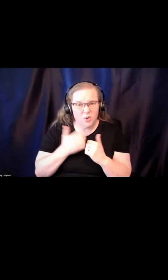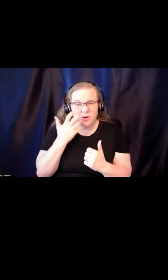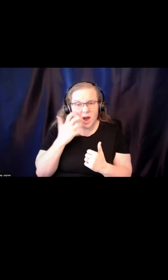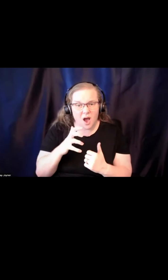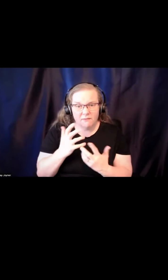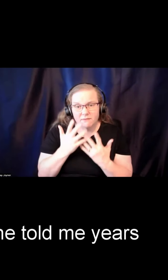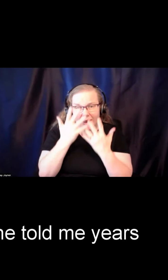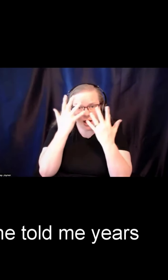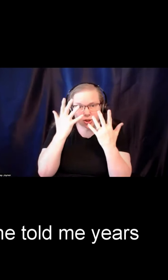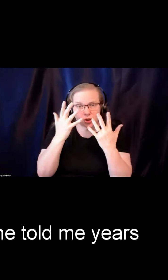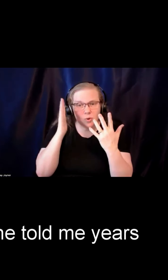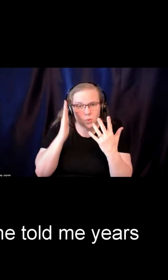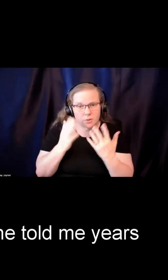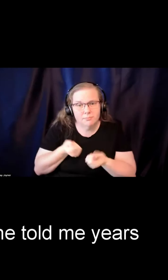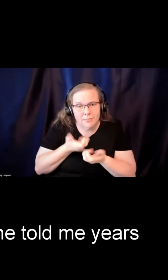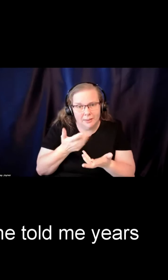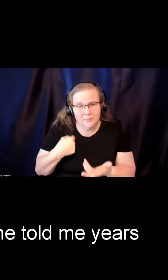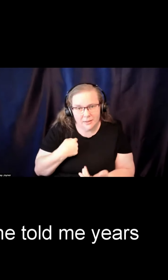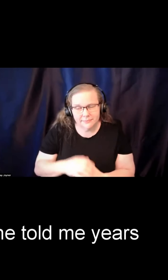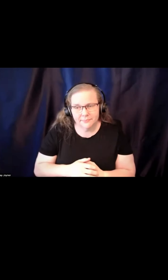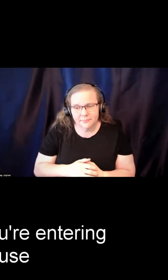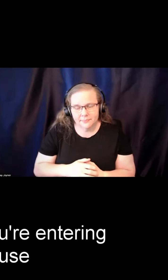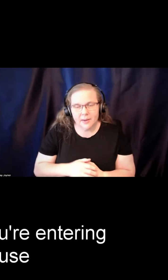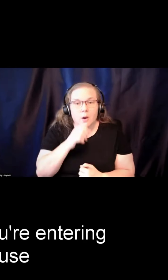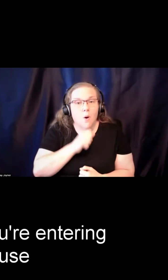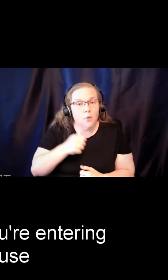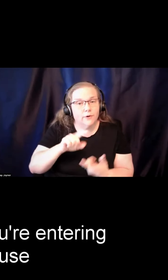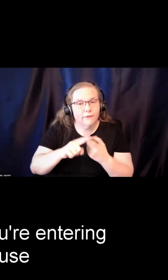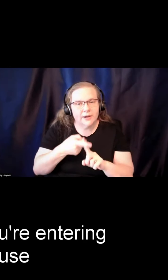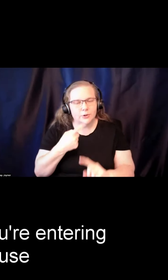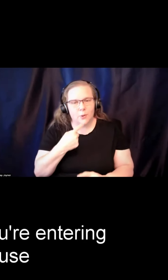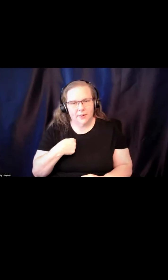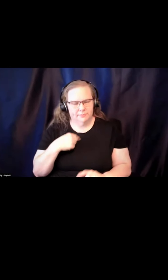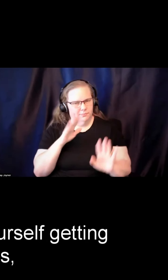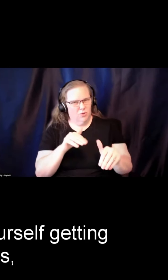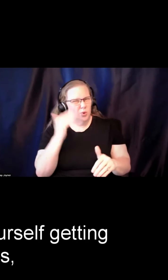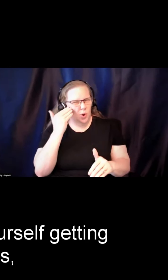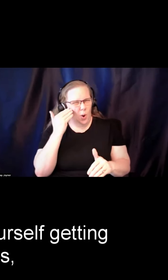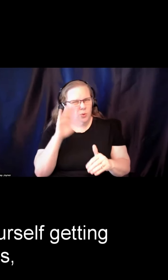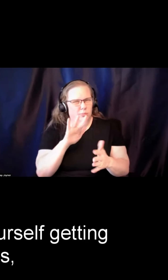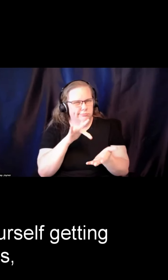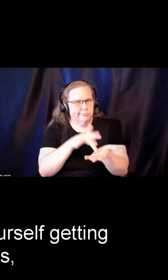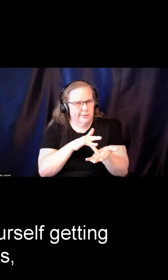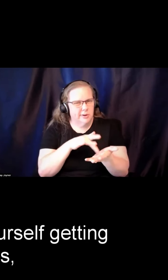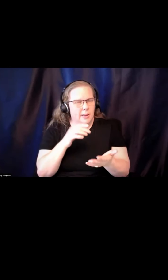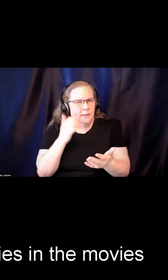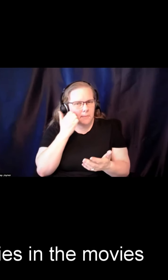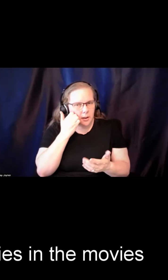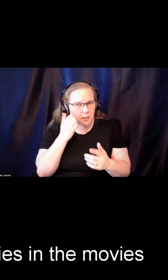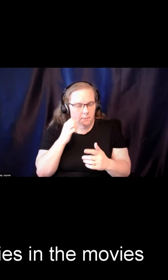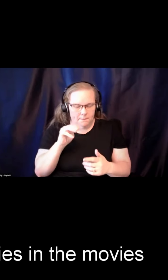me. An older friend of mine told me years ago that you're entering menopause when you find yourself getting